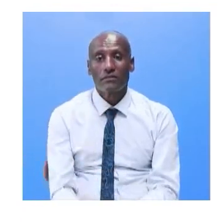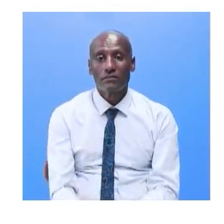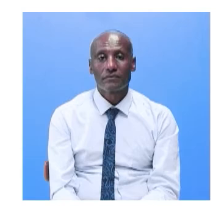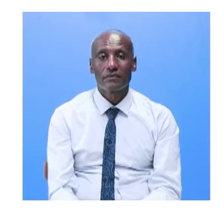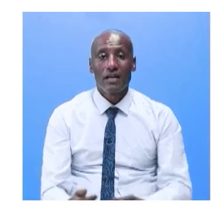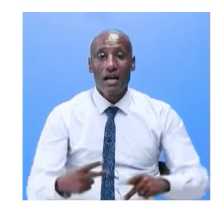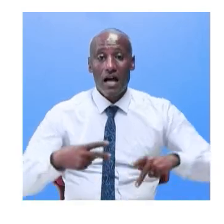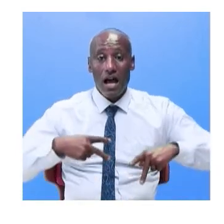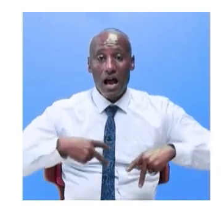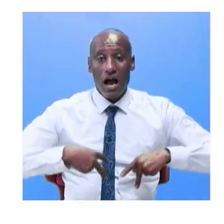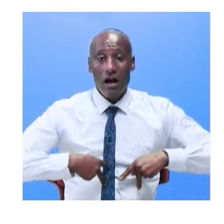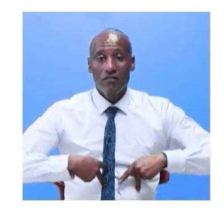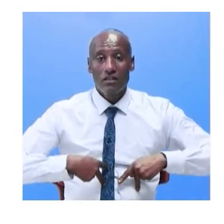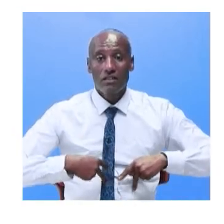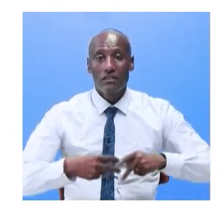have